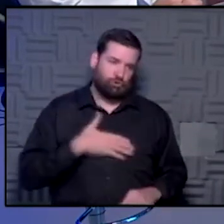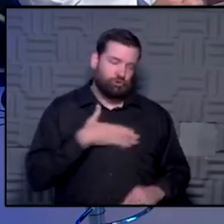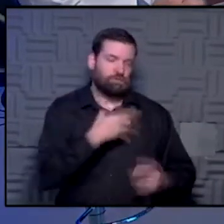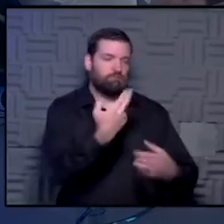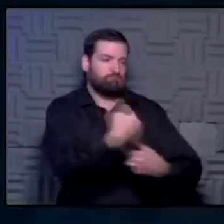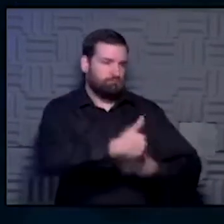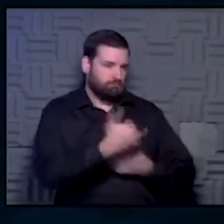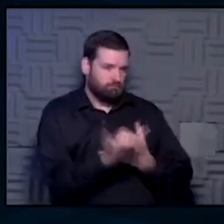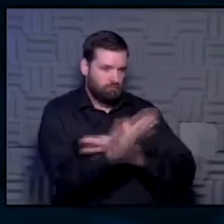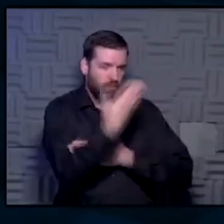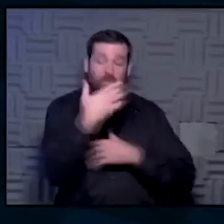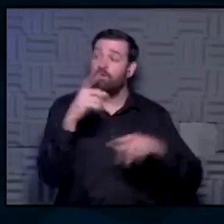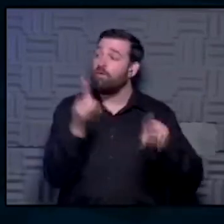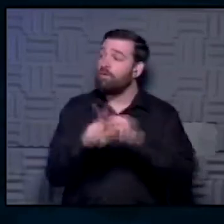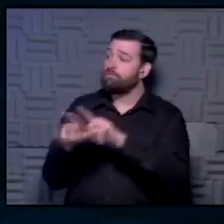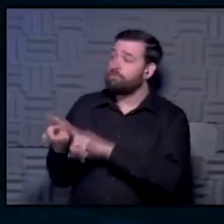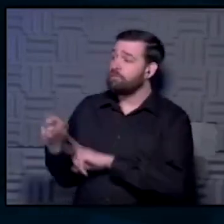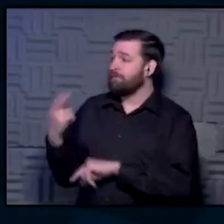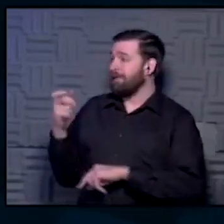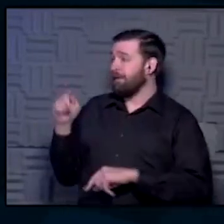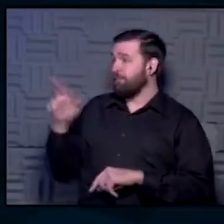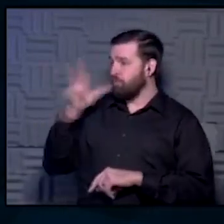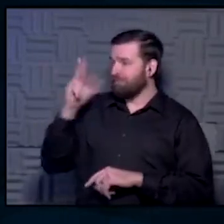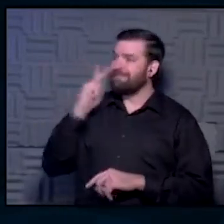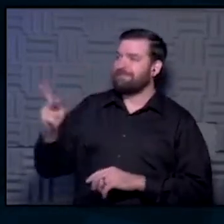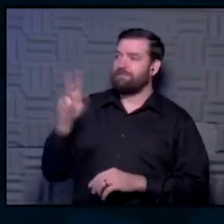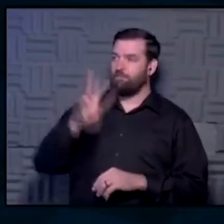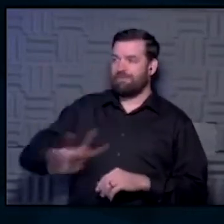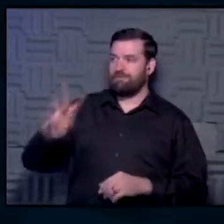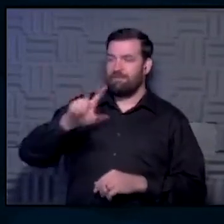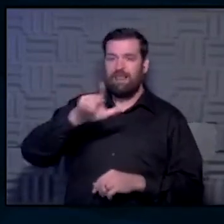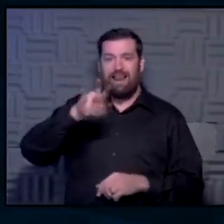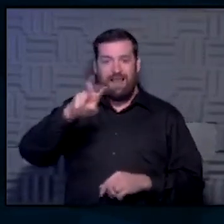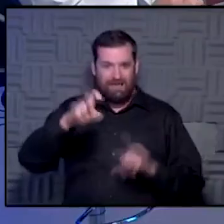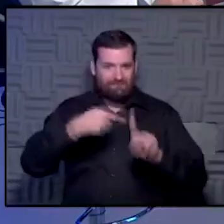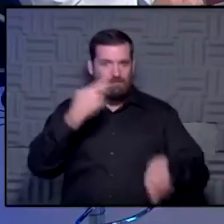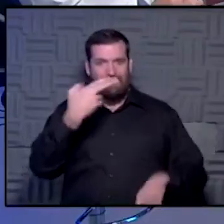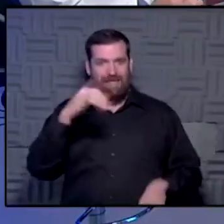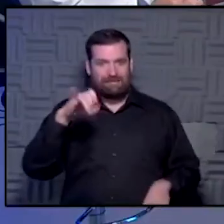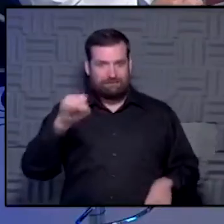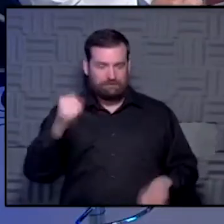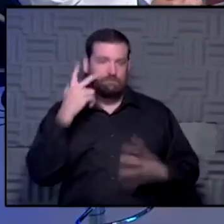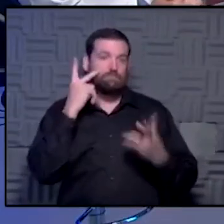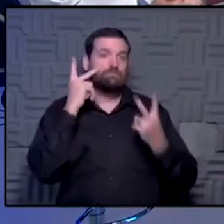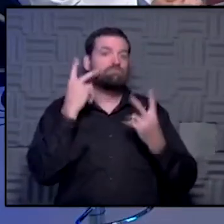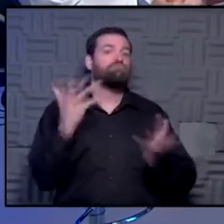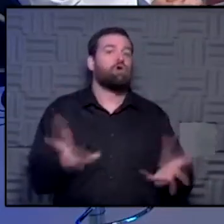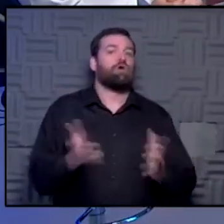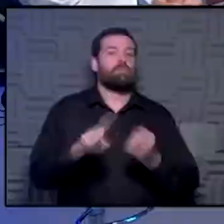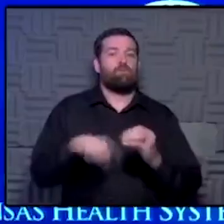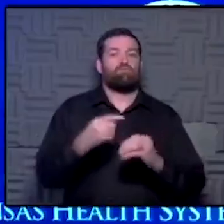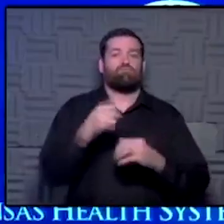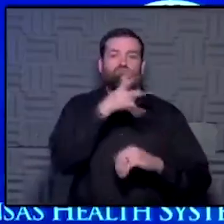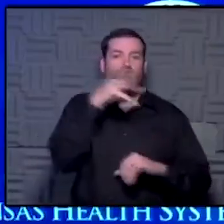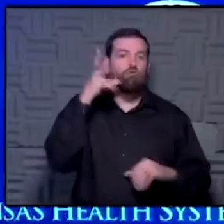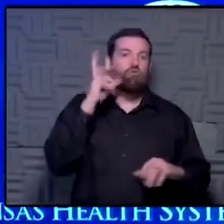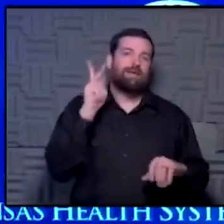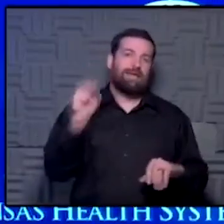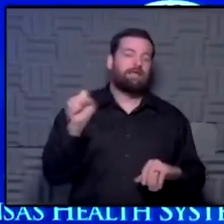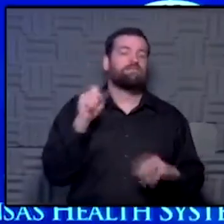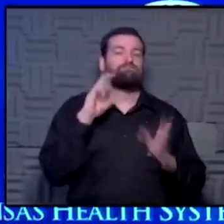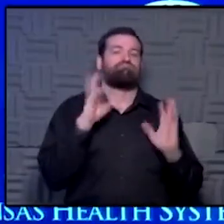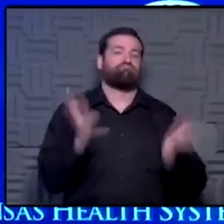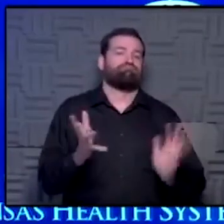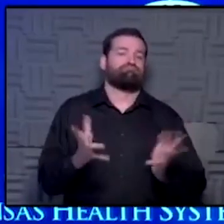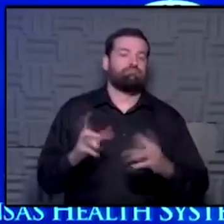our program this morning. I'll see Heather on Wednesday. We're going to broadcast live from Hays because we want to talk a little bit more about rural Kansas, what's going on out there. So we'll